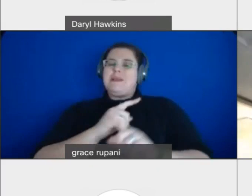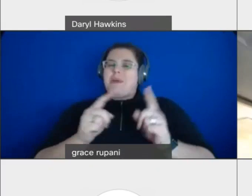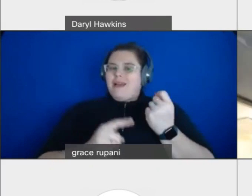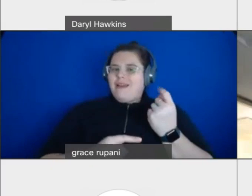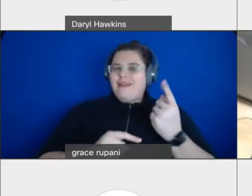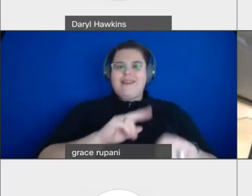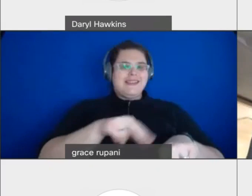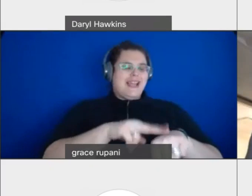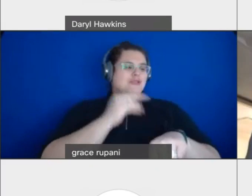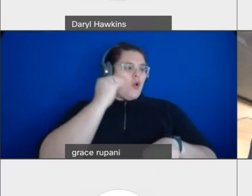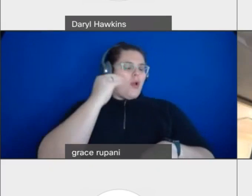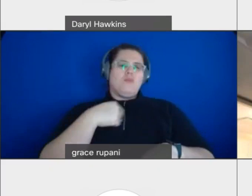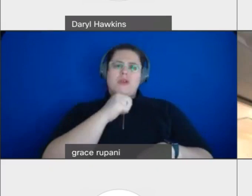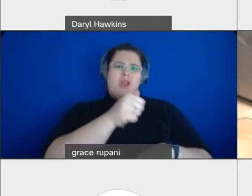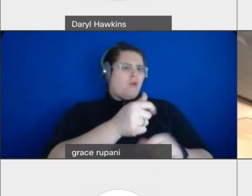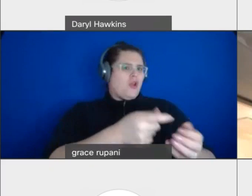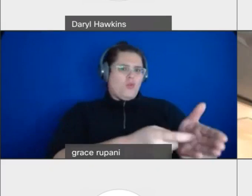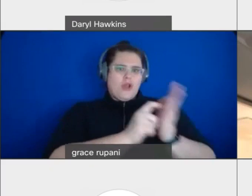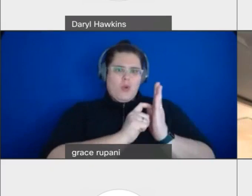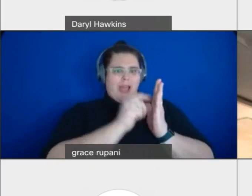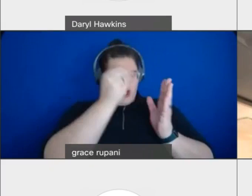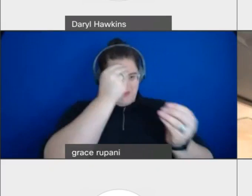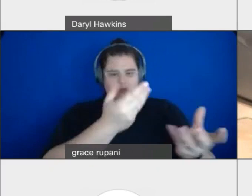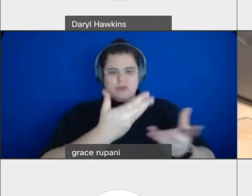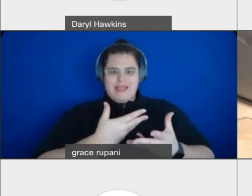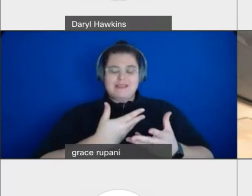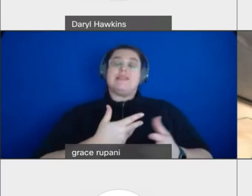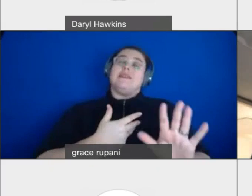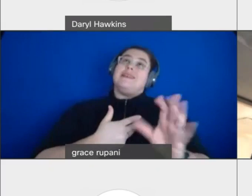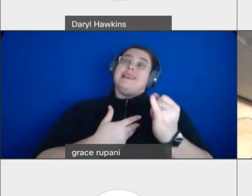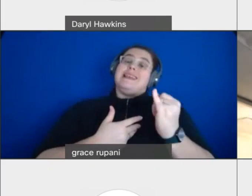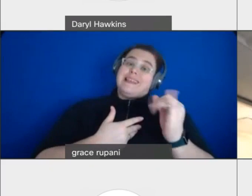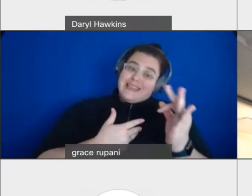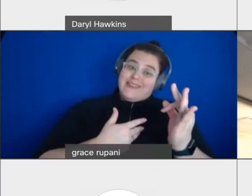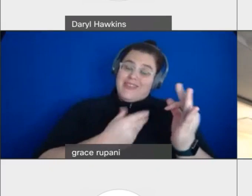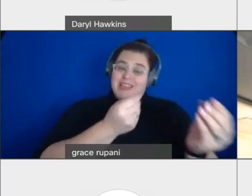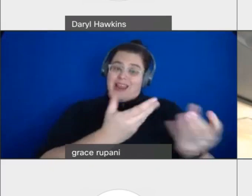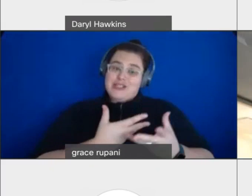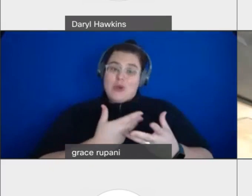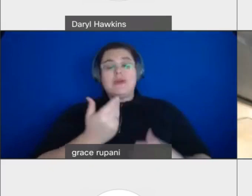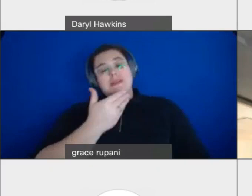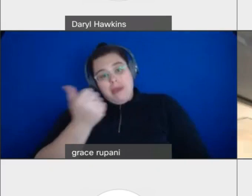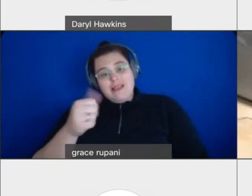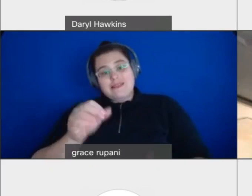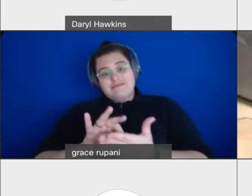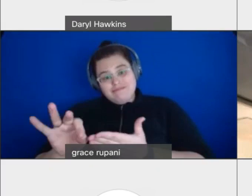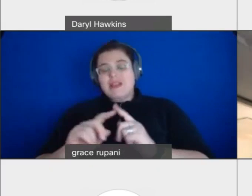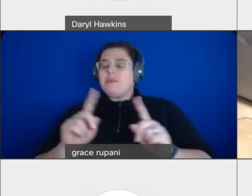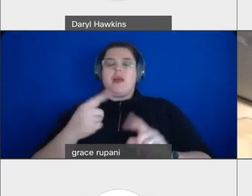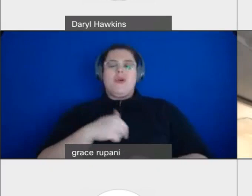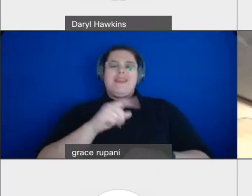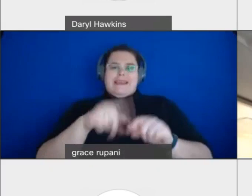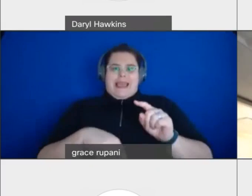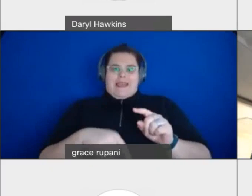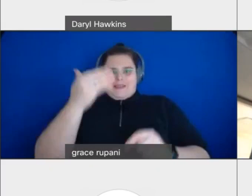share their health information with us. It's optimal when they do, but we can't say with certainty how many people have had the